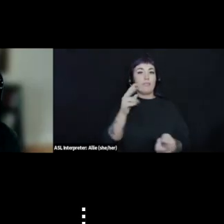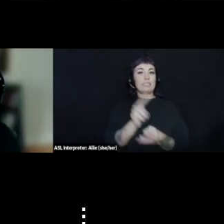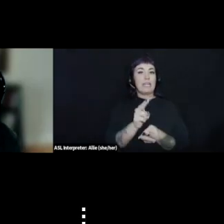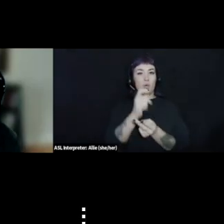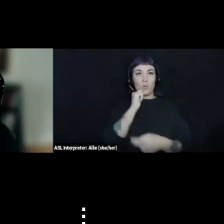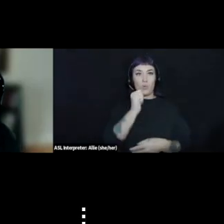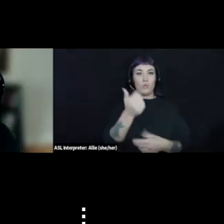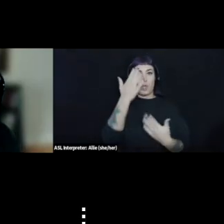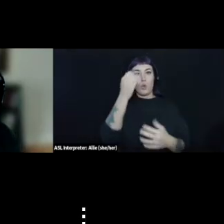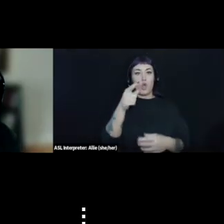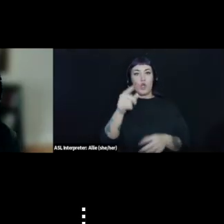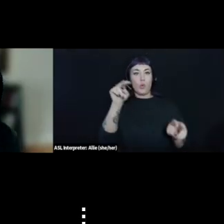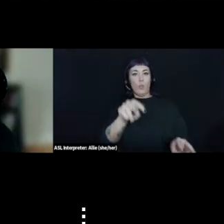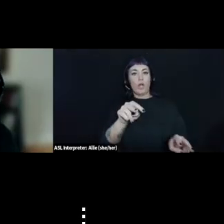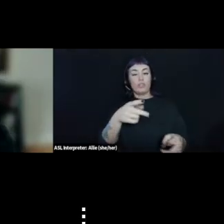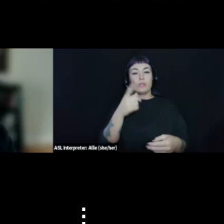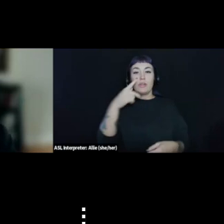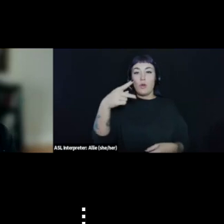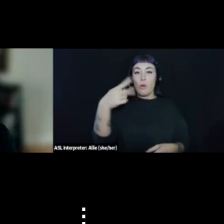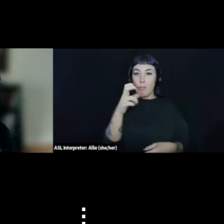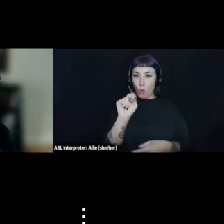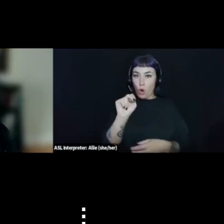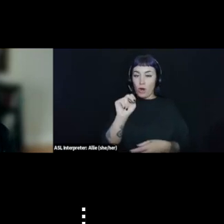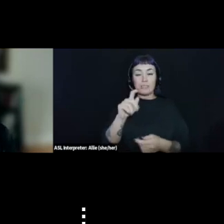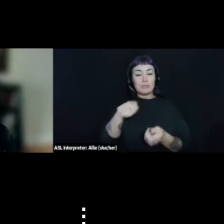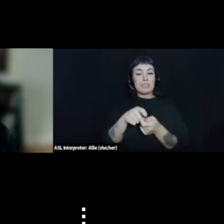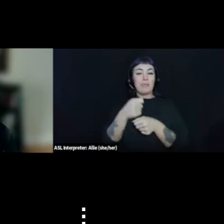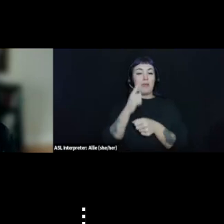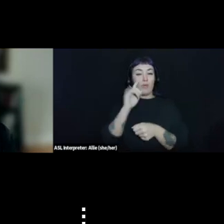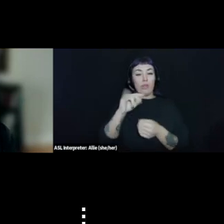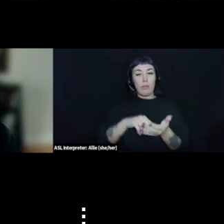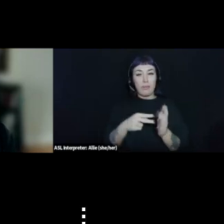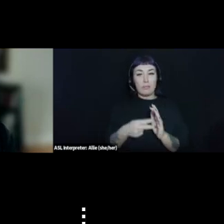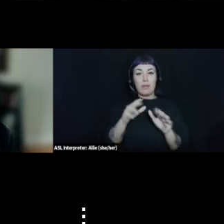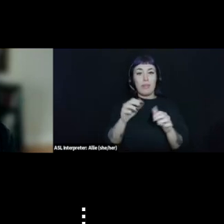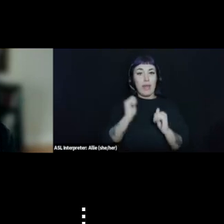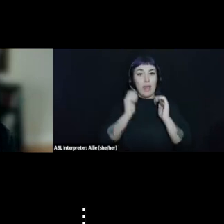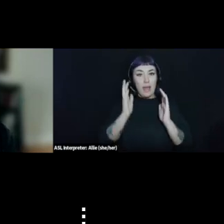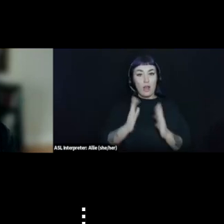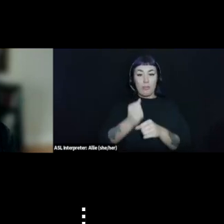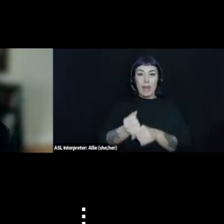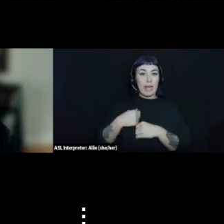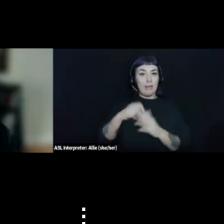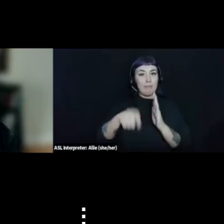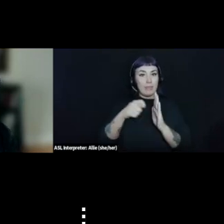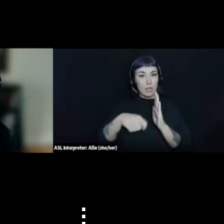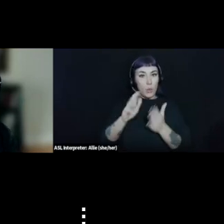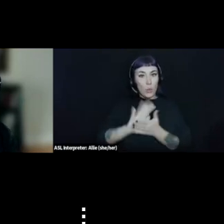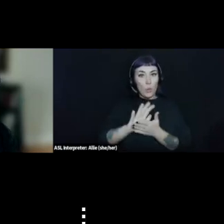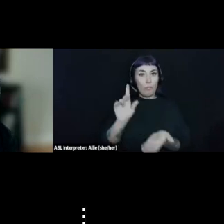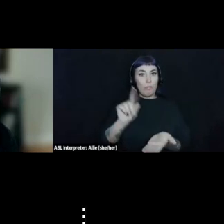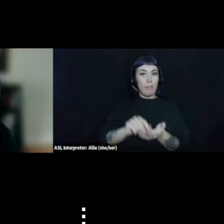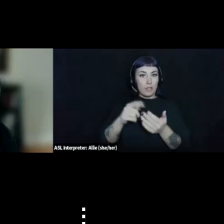not aware you're watching them. So porn is specifically made for that purpose. The actors make this video, they publish